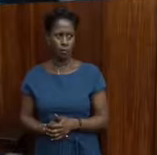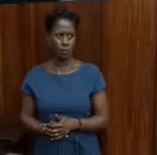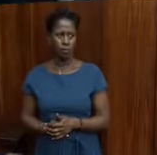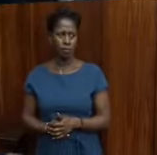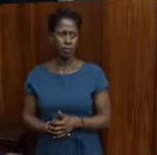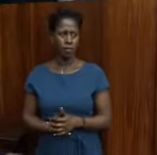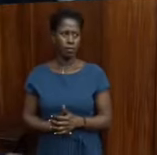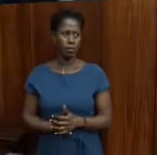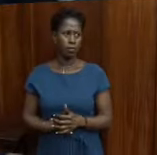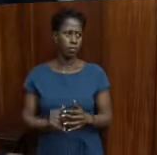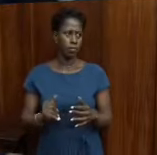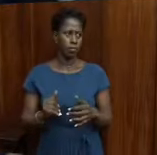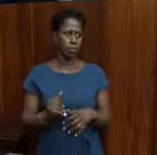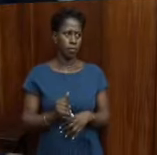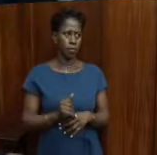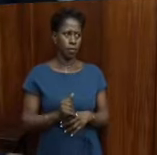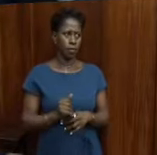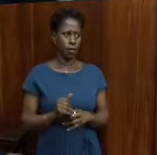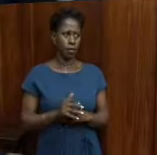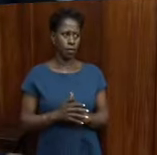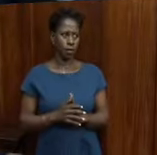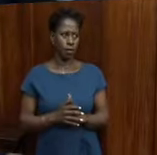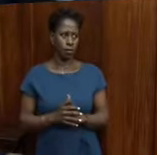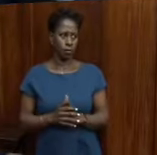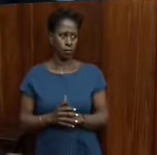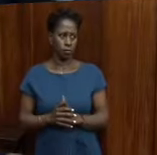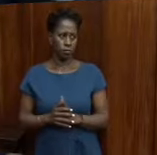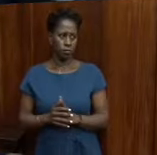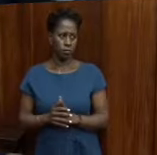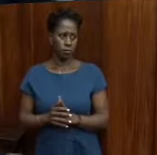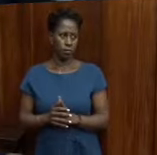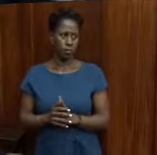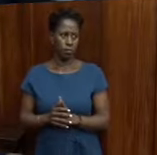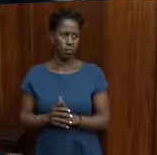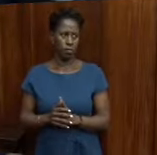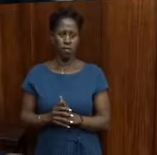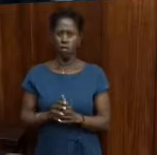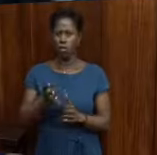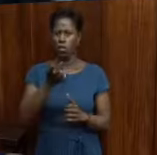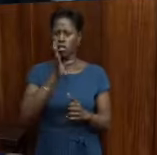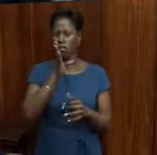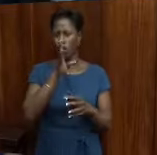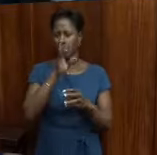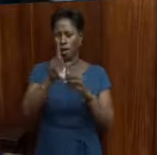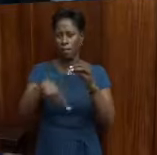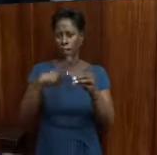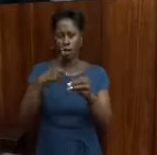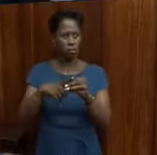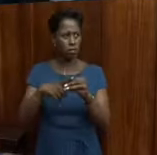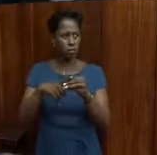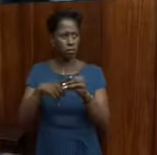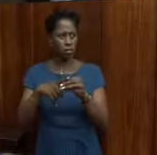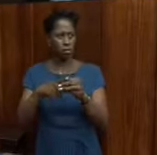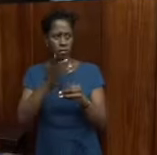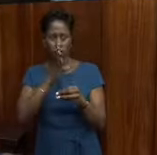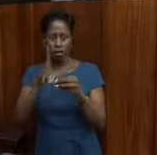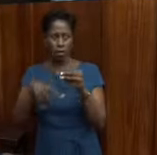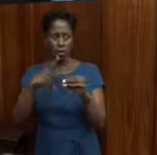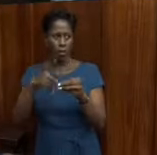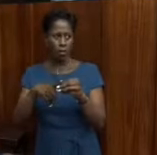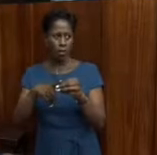The ability to add value to livestock products was greatly restricted by the decommissioning of the